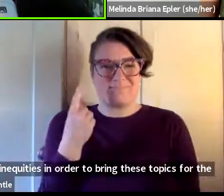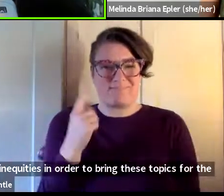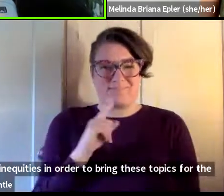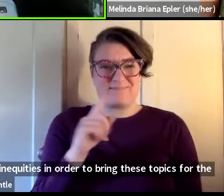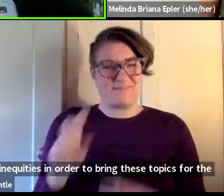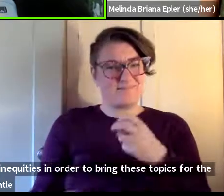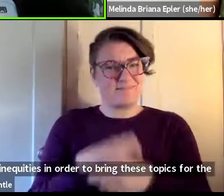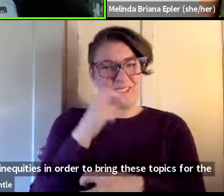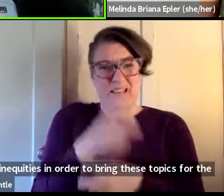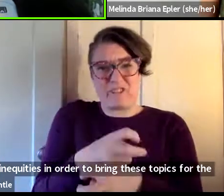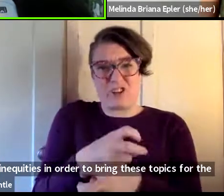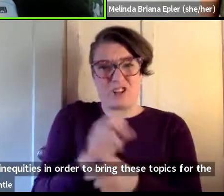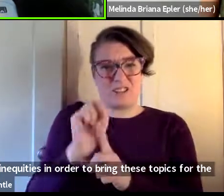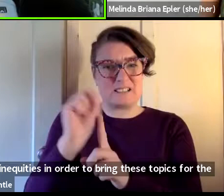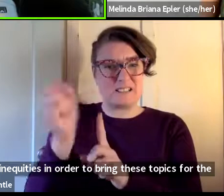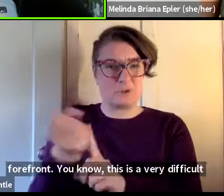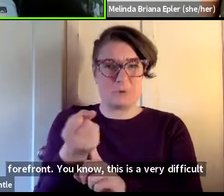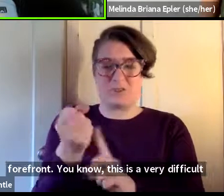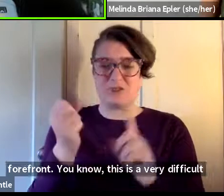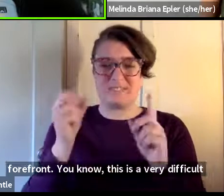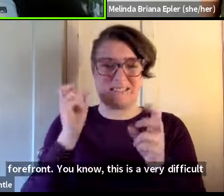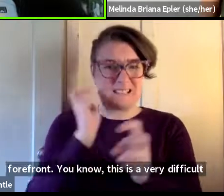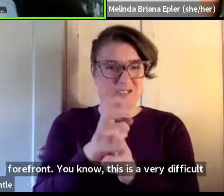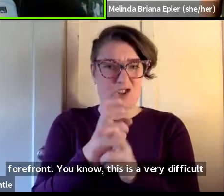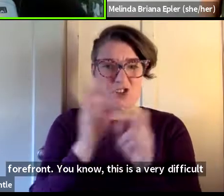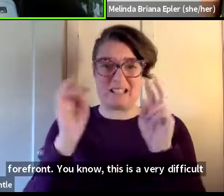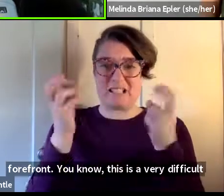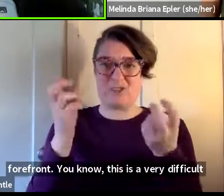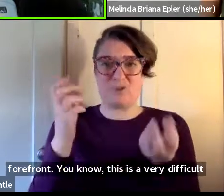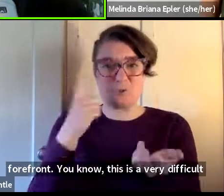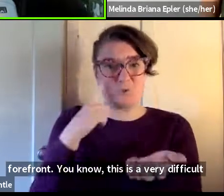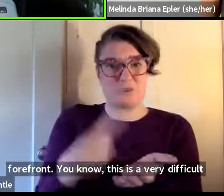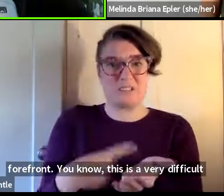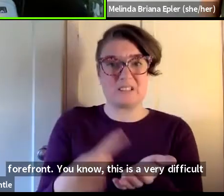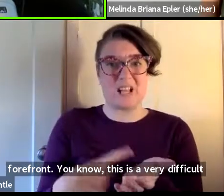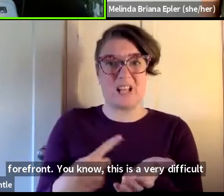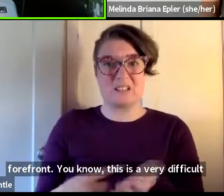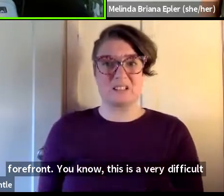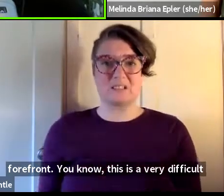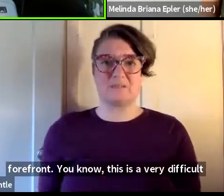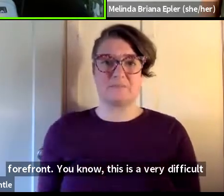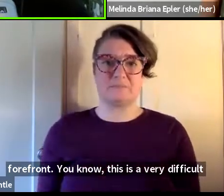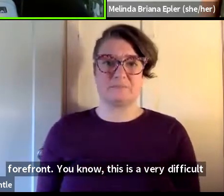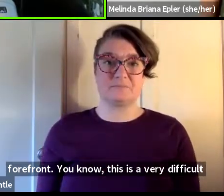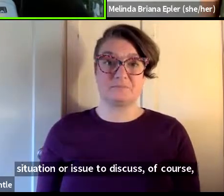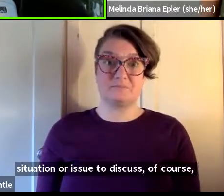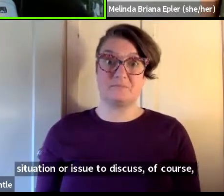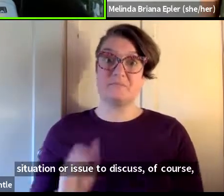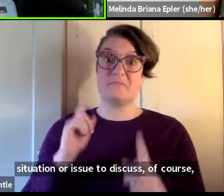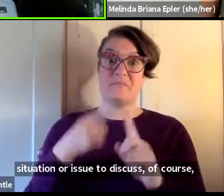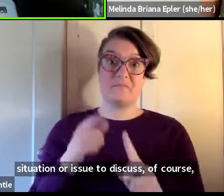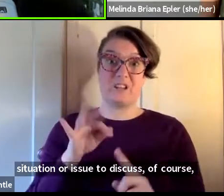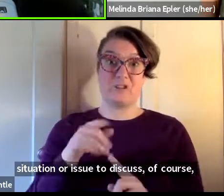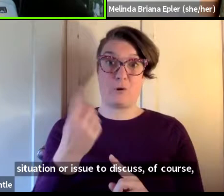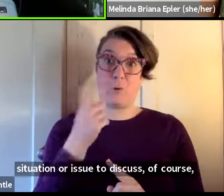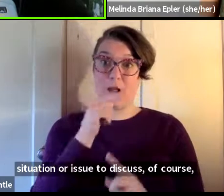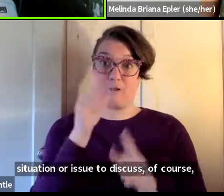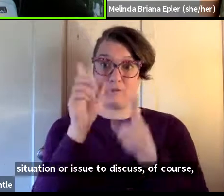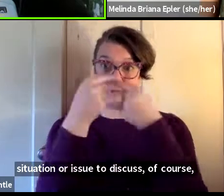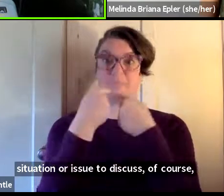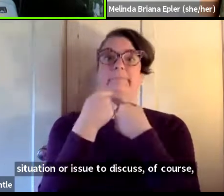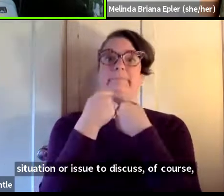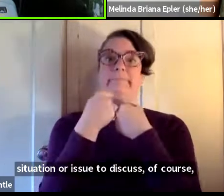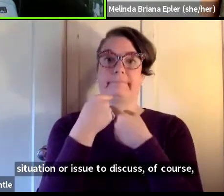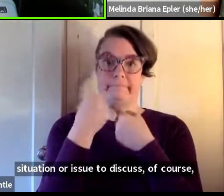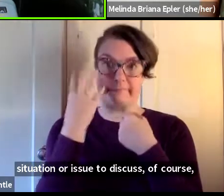difficult situation or issue to discuss, of course, especially if you are on the receiving end